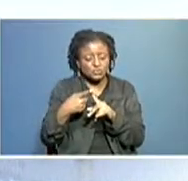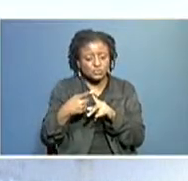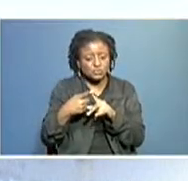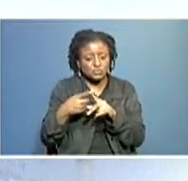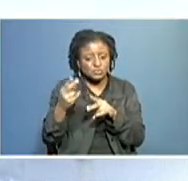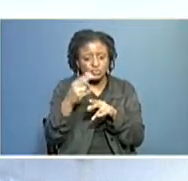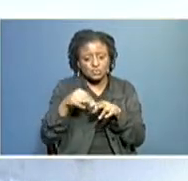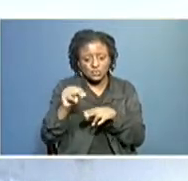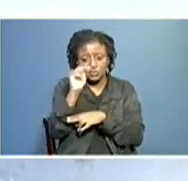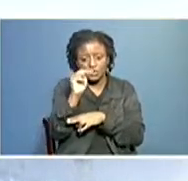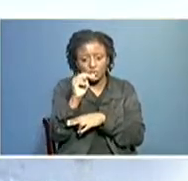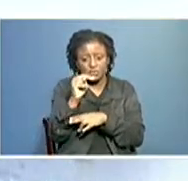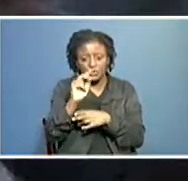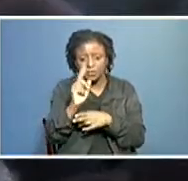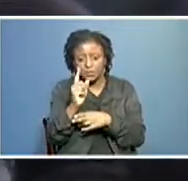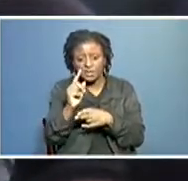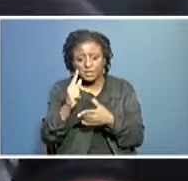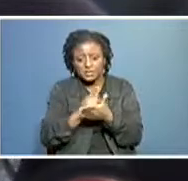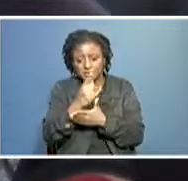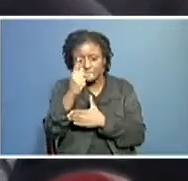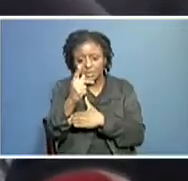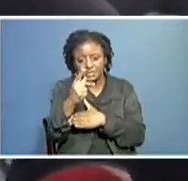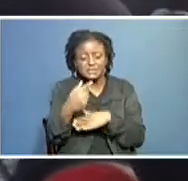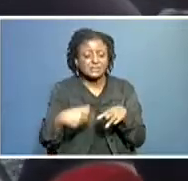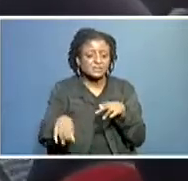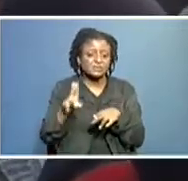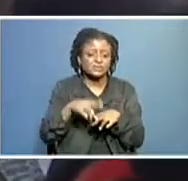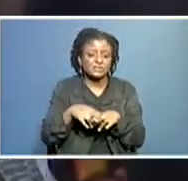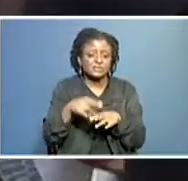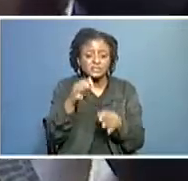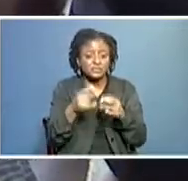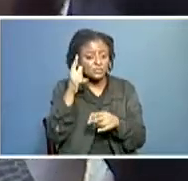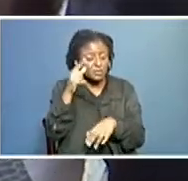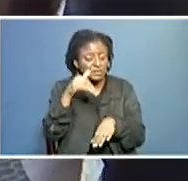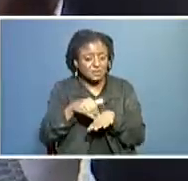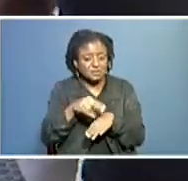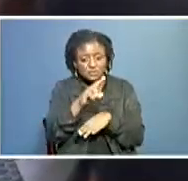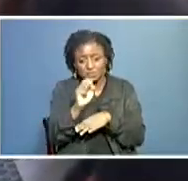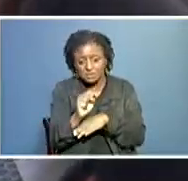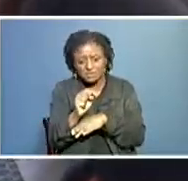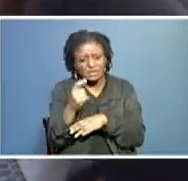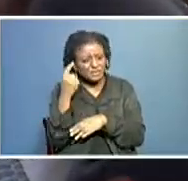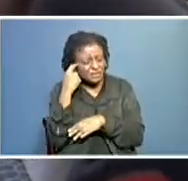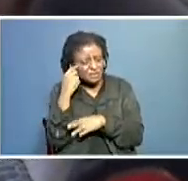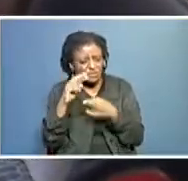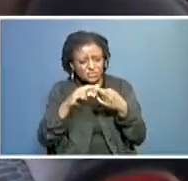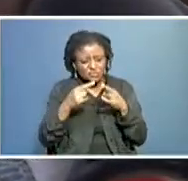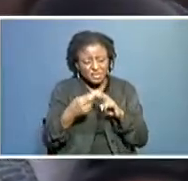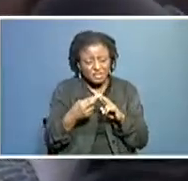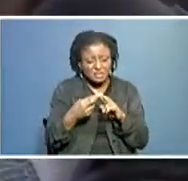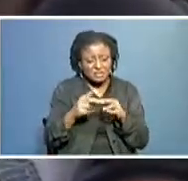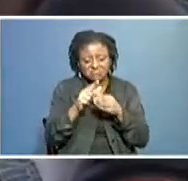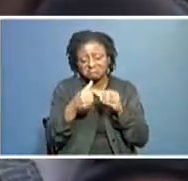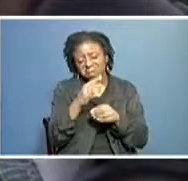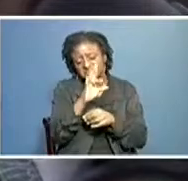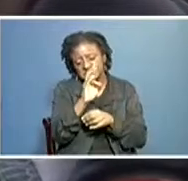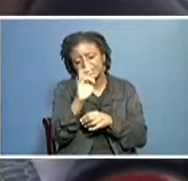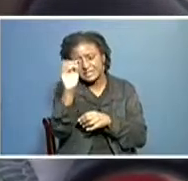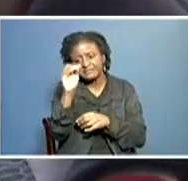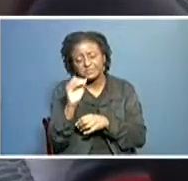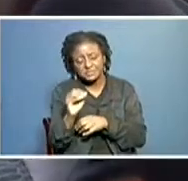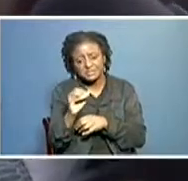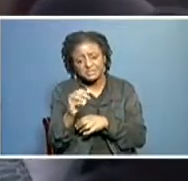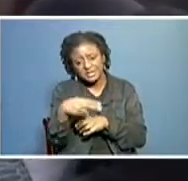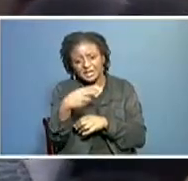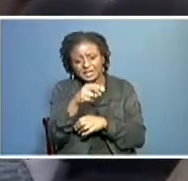has soared. But if you look in the United States, for example, I think the rate was about 7%, which was the highest for the first